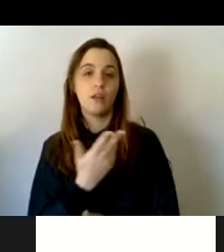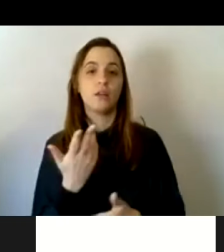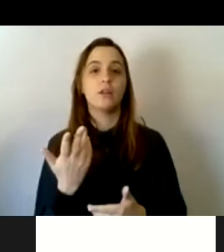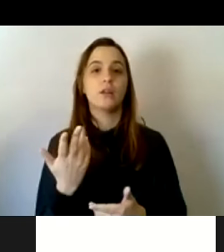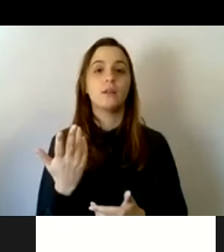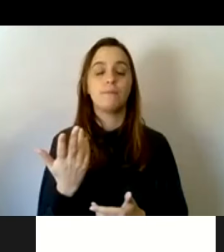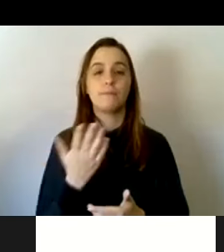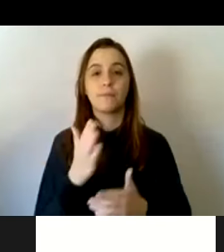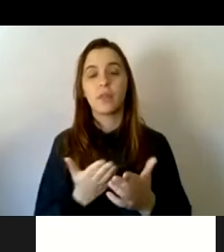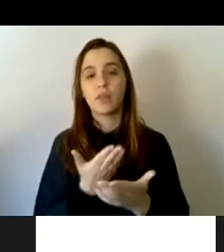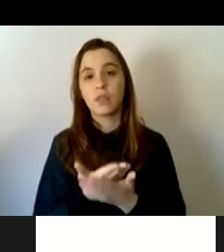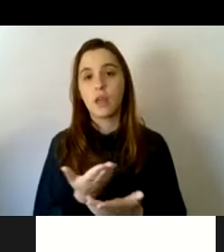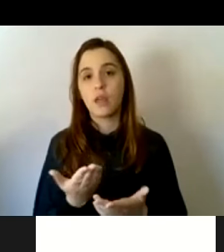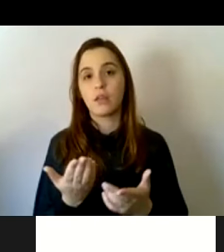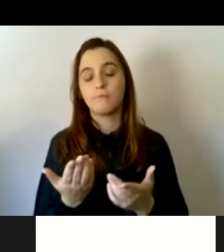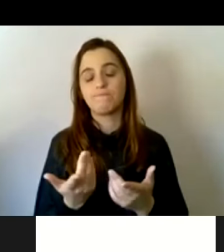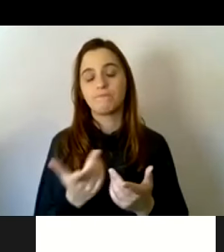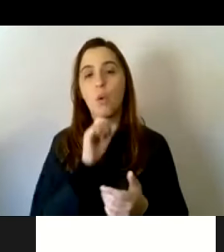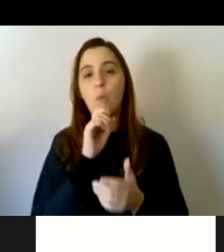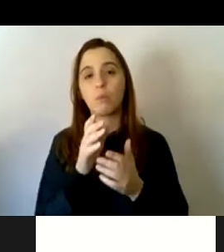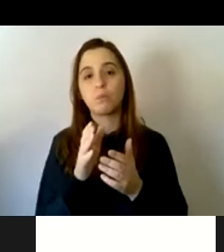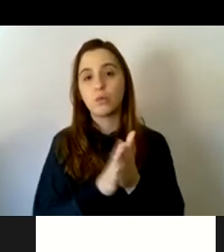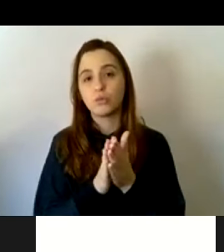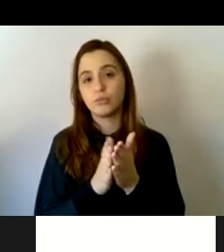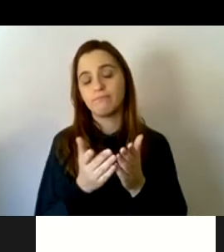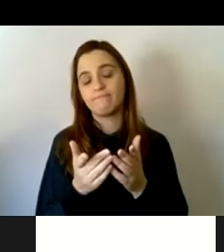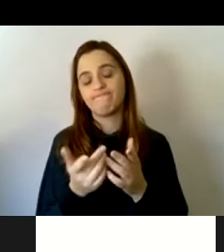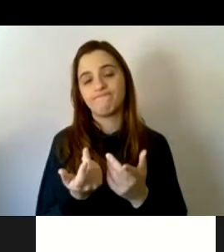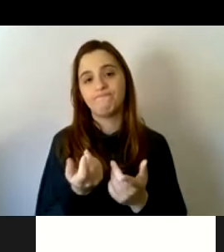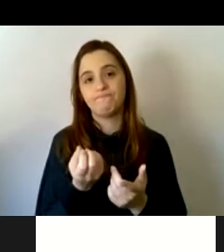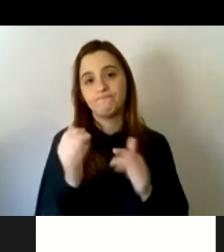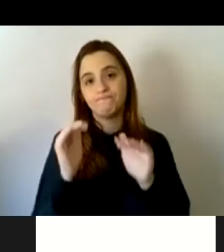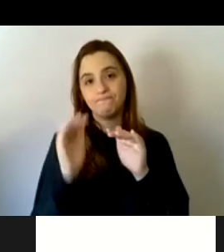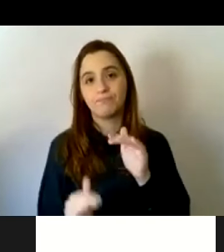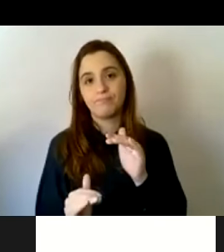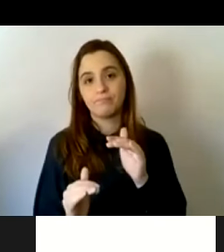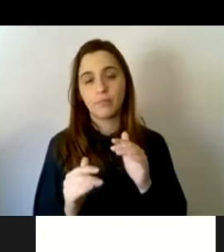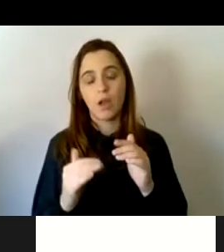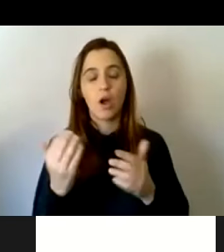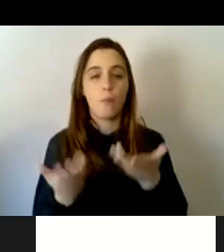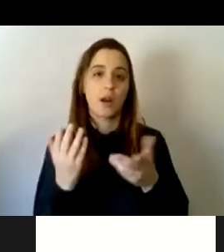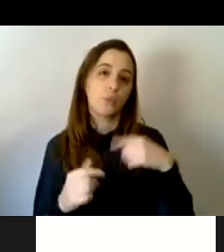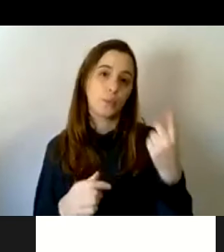a much fewer chance to enter university at all.